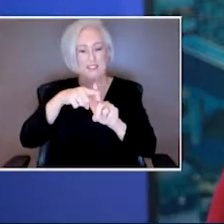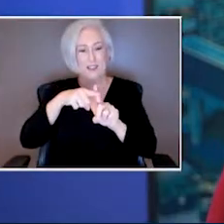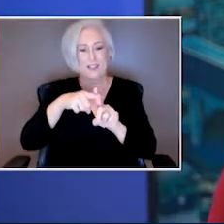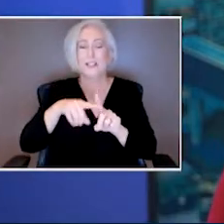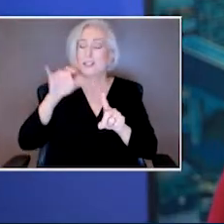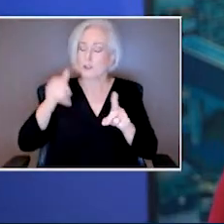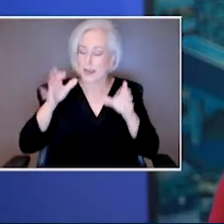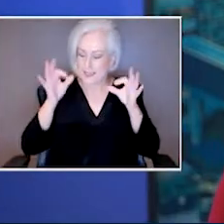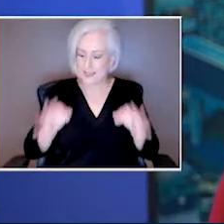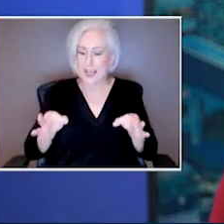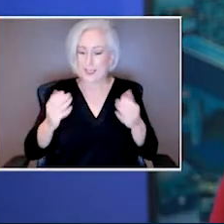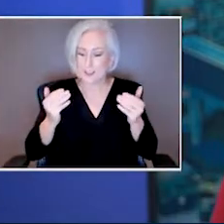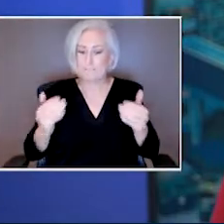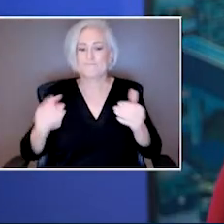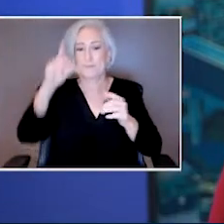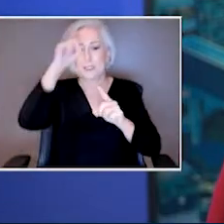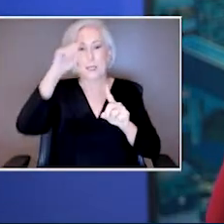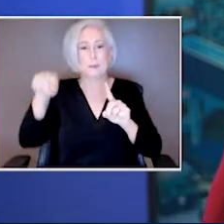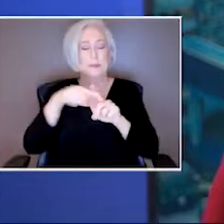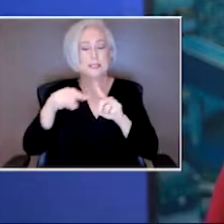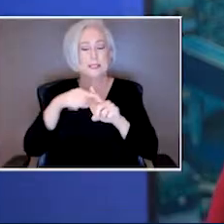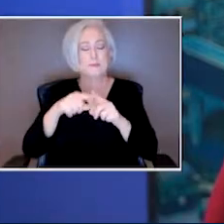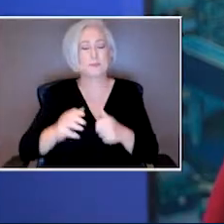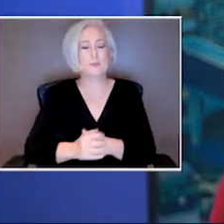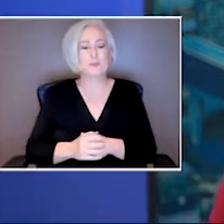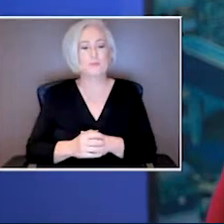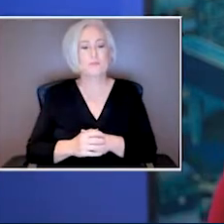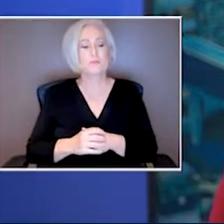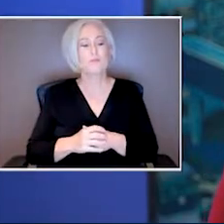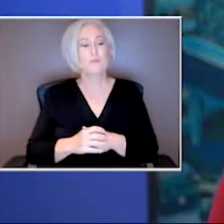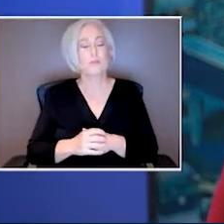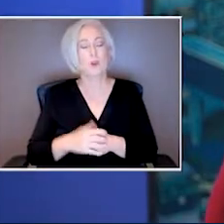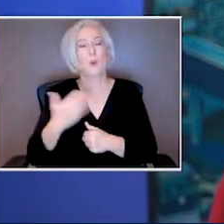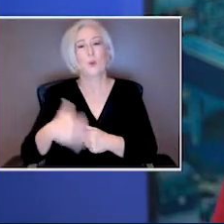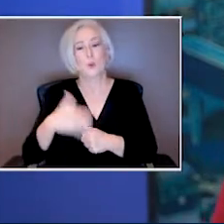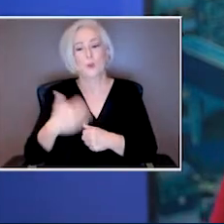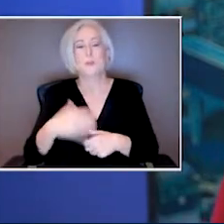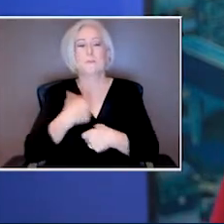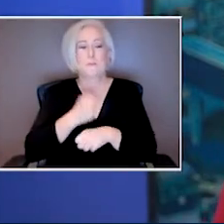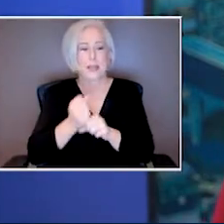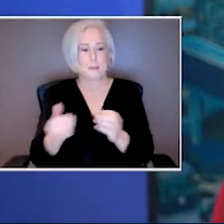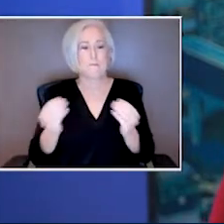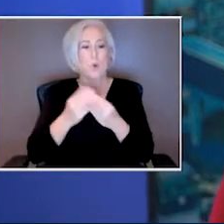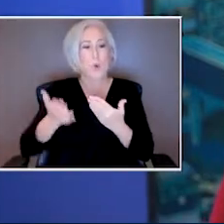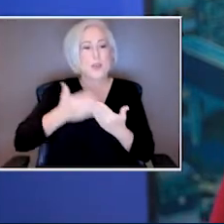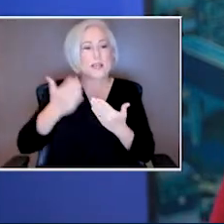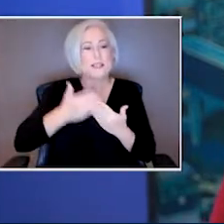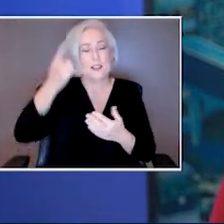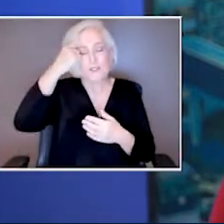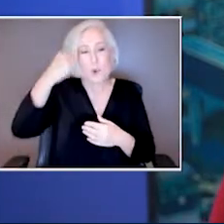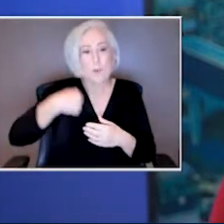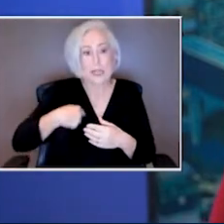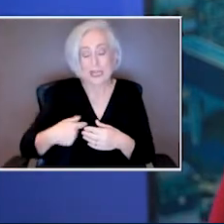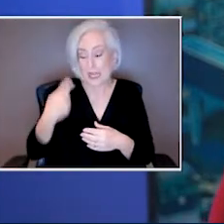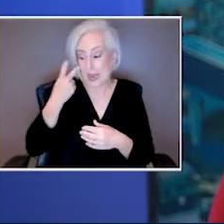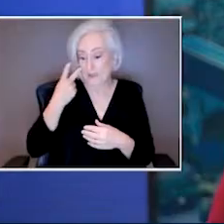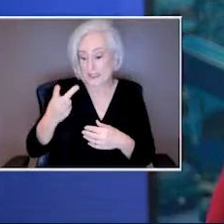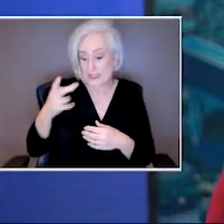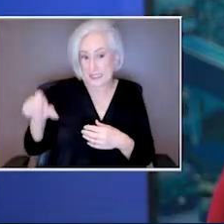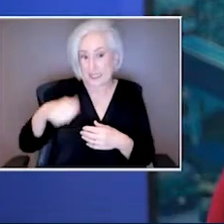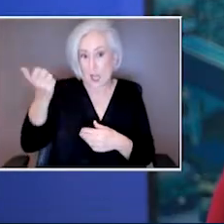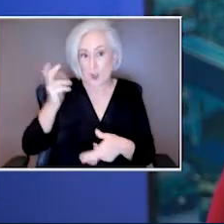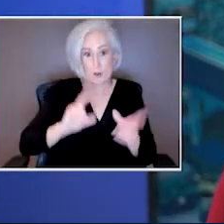do. And it made it easier, I think. I've seen other people who did let it affect